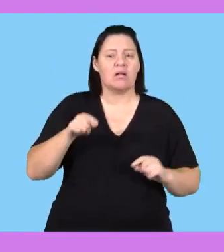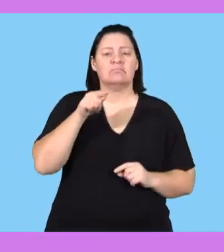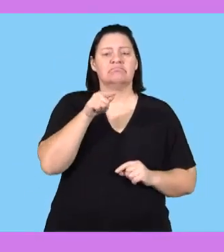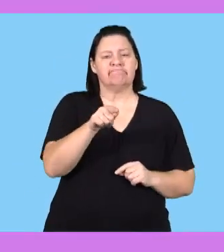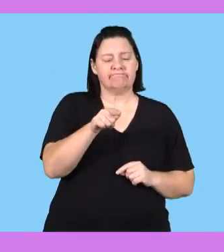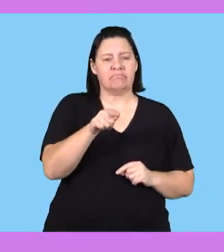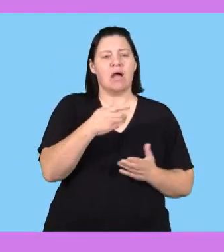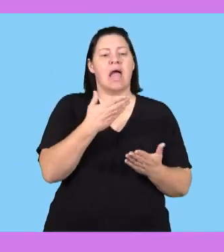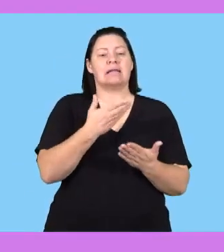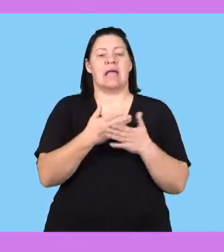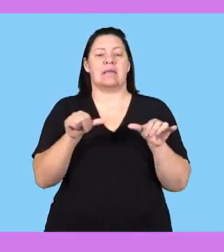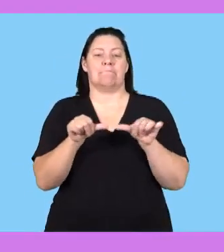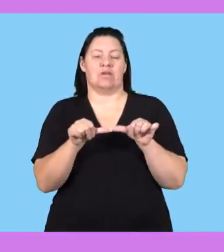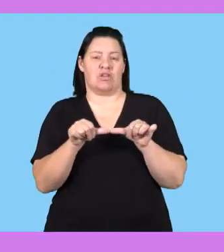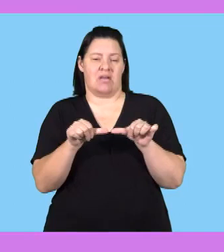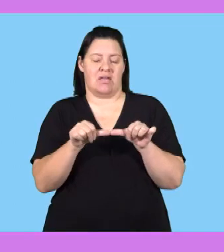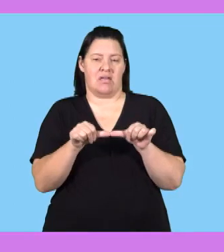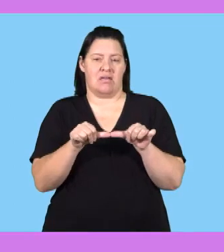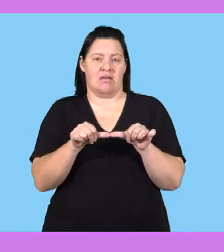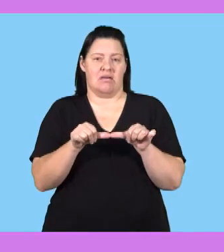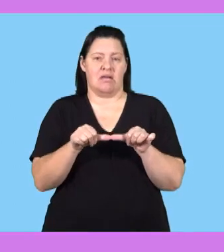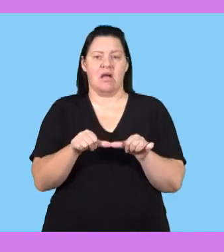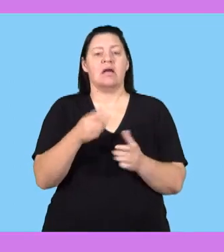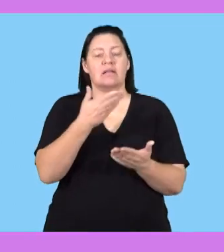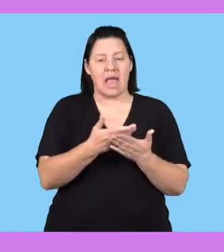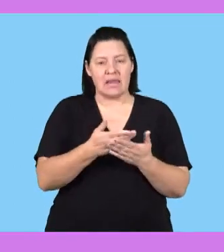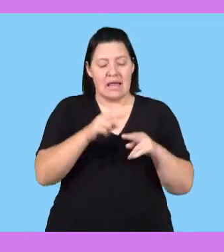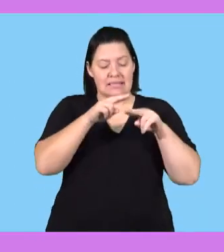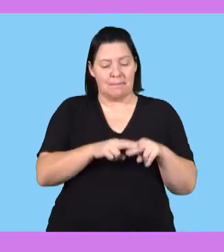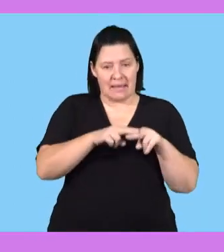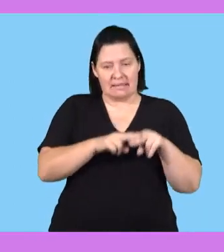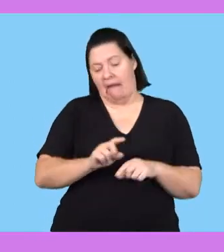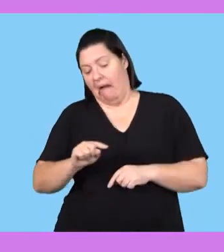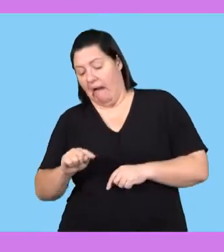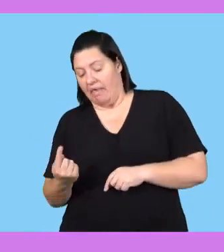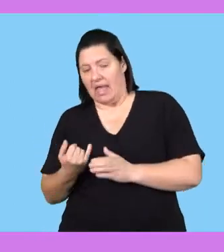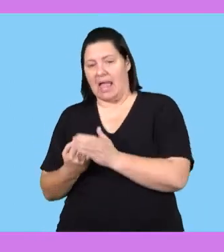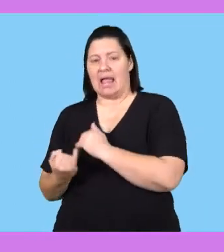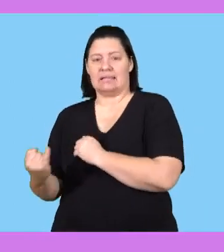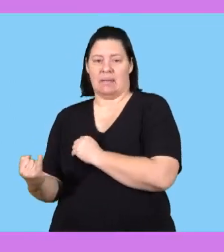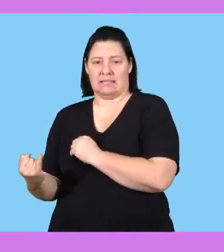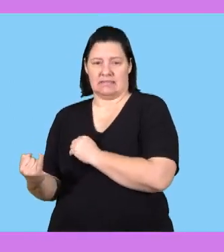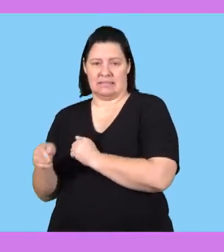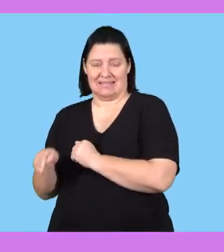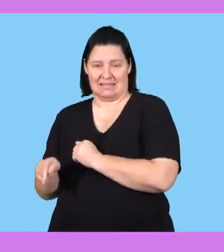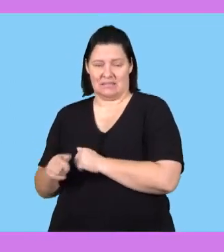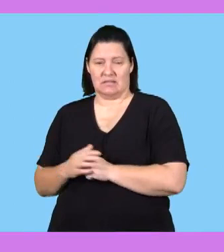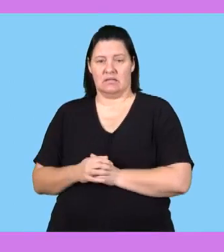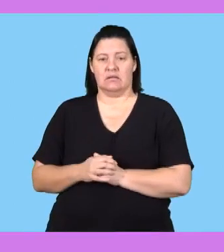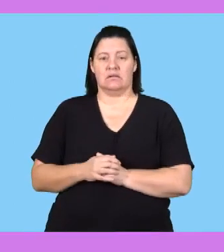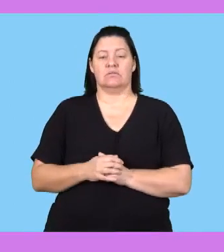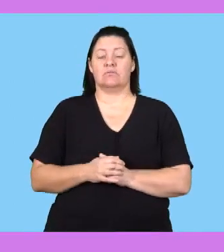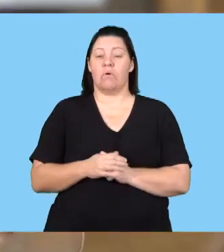the variable which can be measured, the one which is depending on the independent